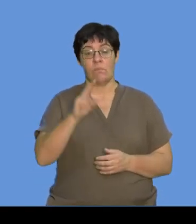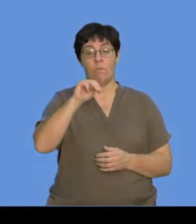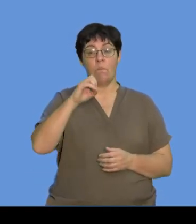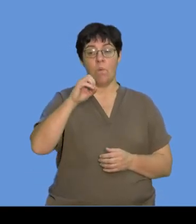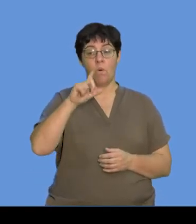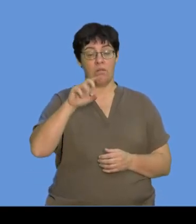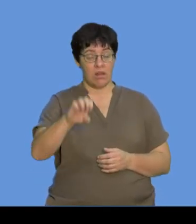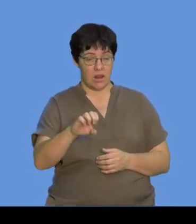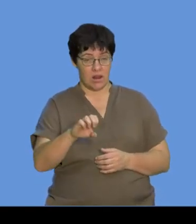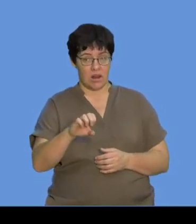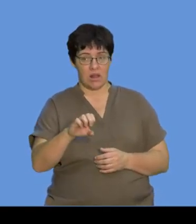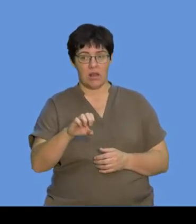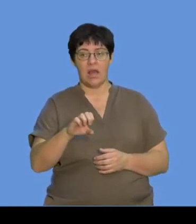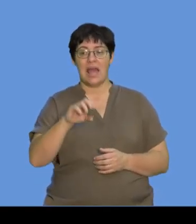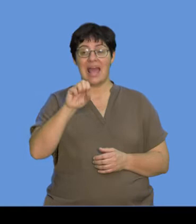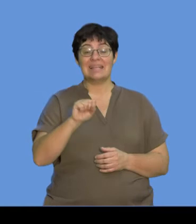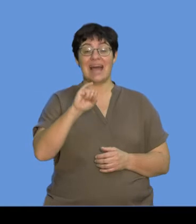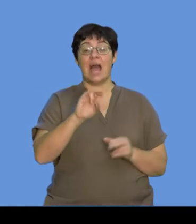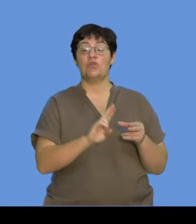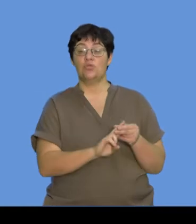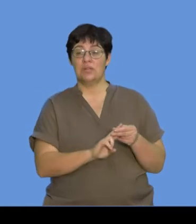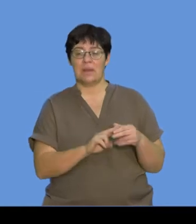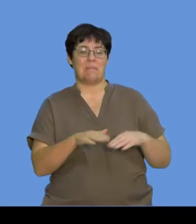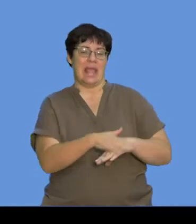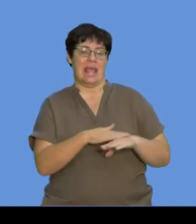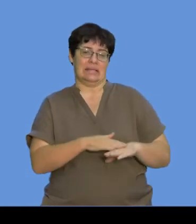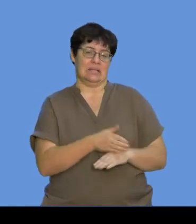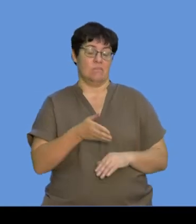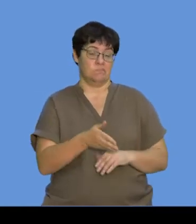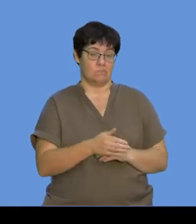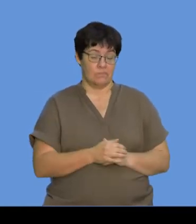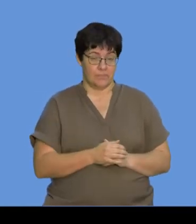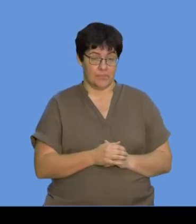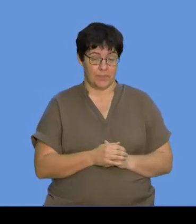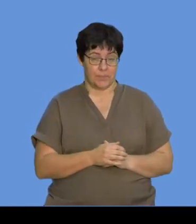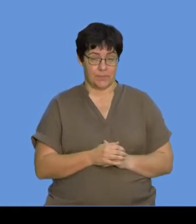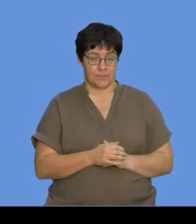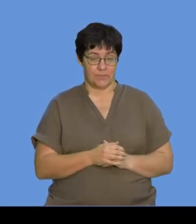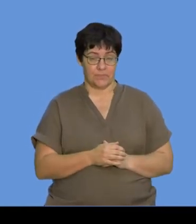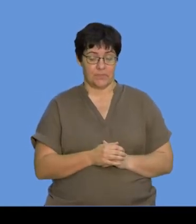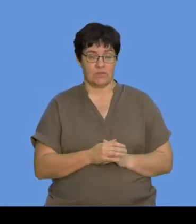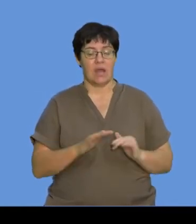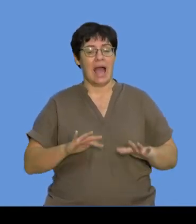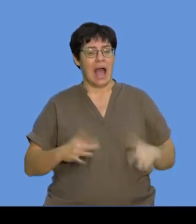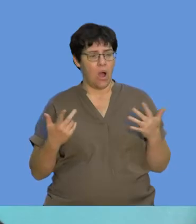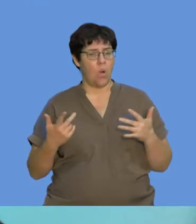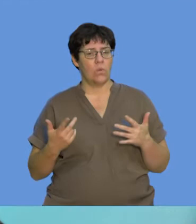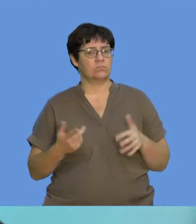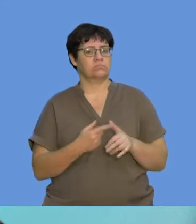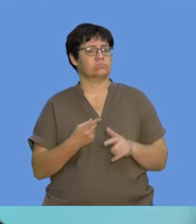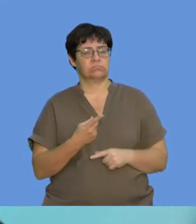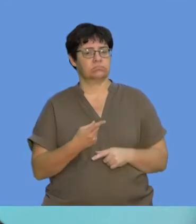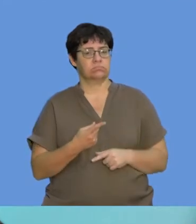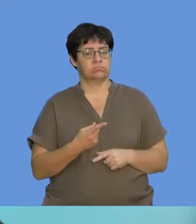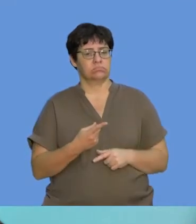is actually the basic SI unit of quantity of matter, right? That's the main point. How do we quantify matter?